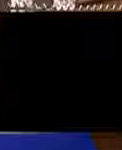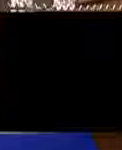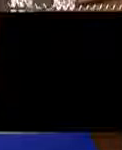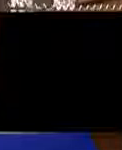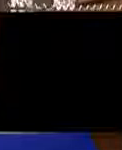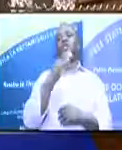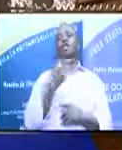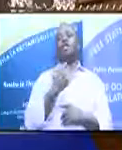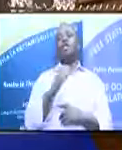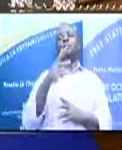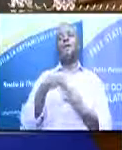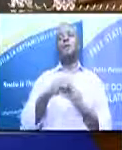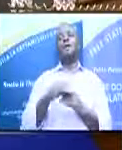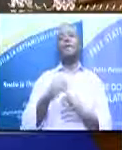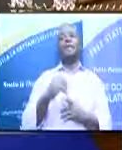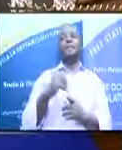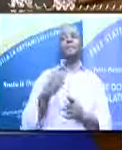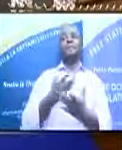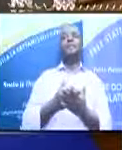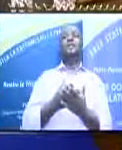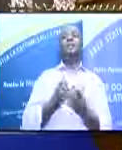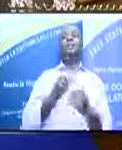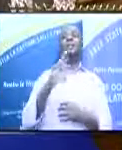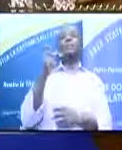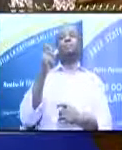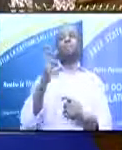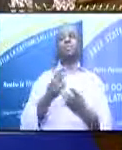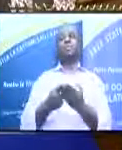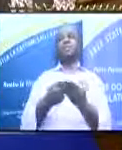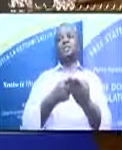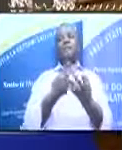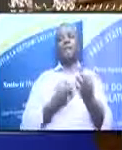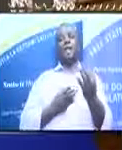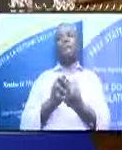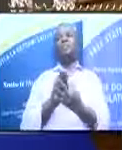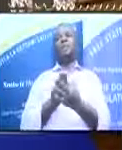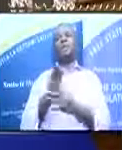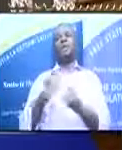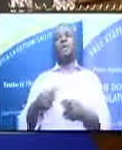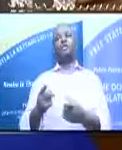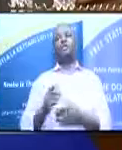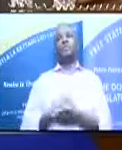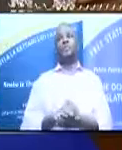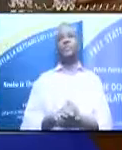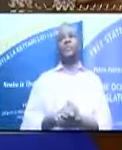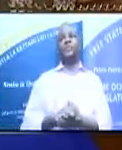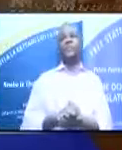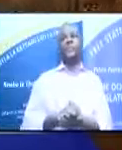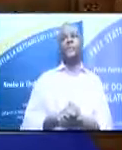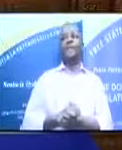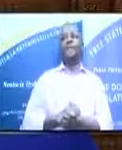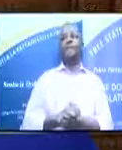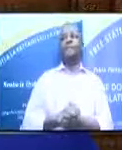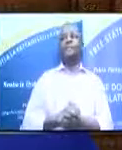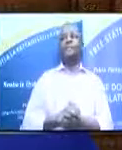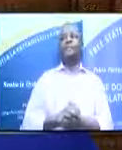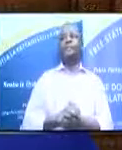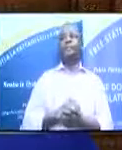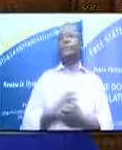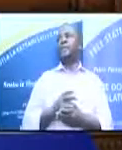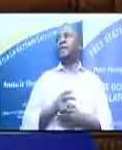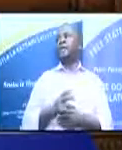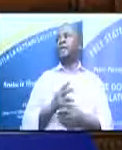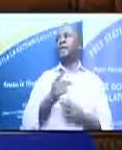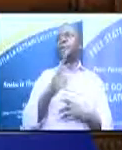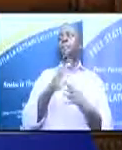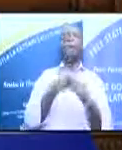says no member shall interrupt the member who is speaking on the podium. Honorable